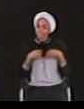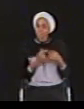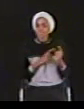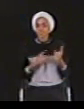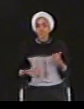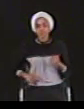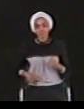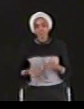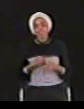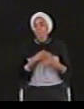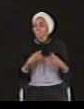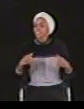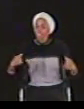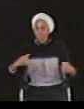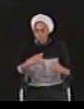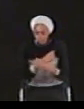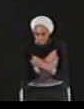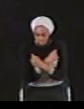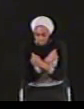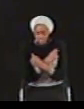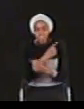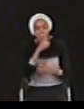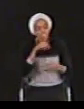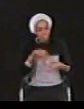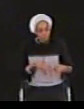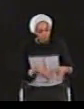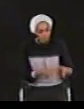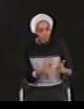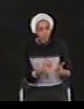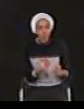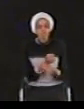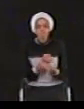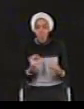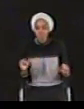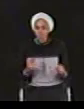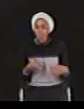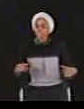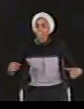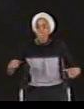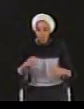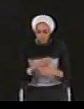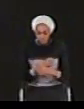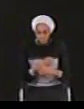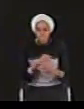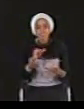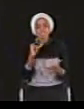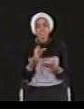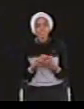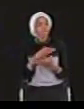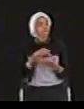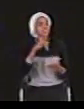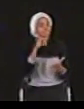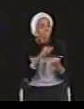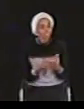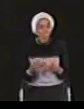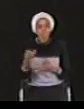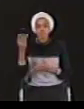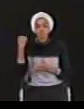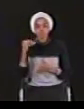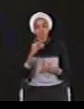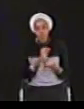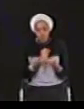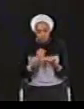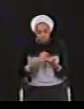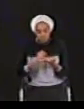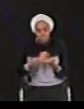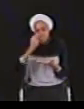is embracing the plan of salvation. He embraced that, and that was imputed